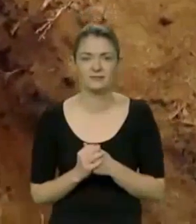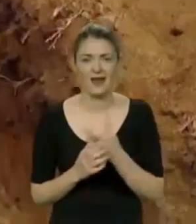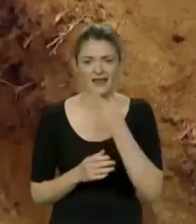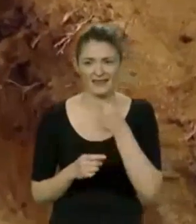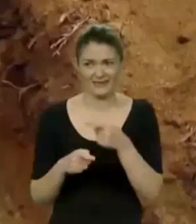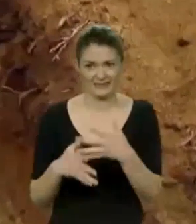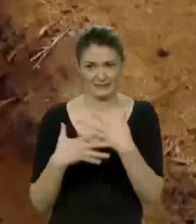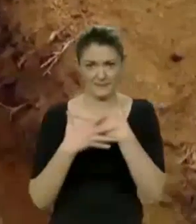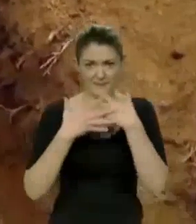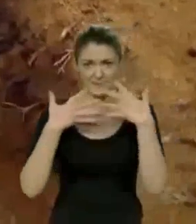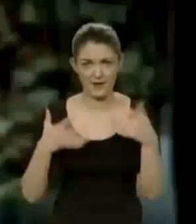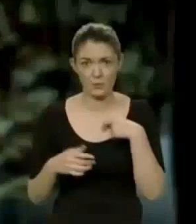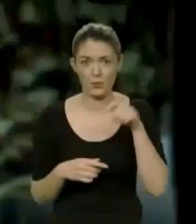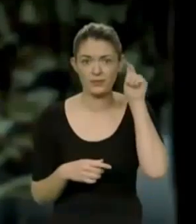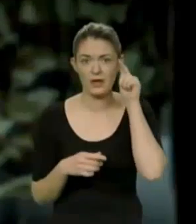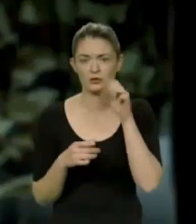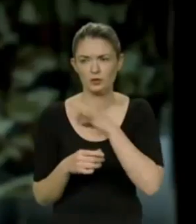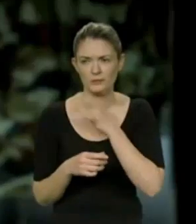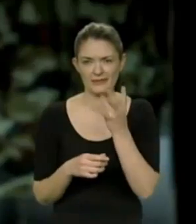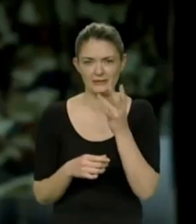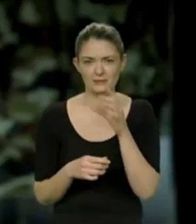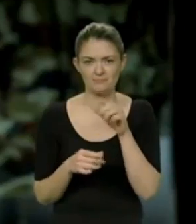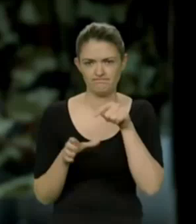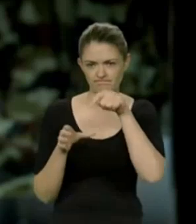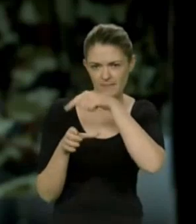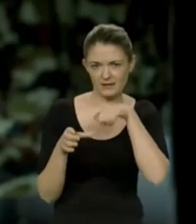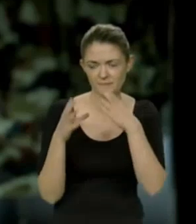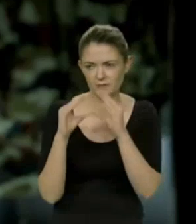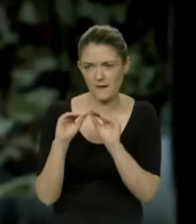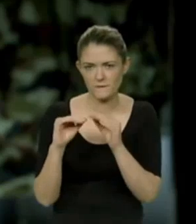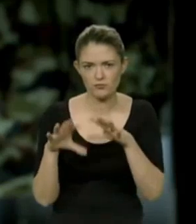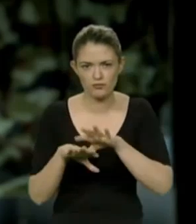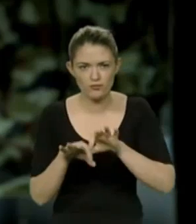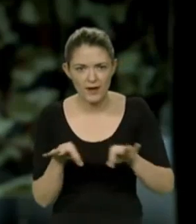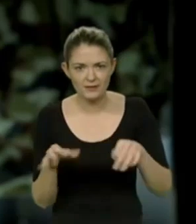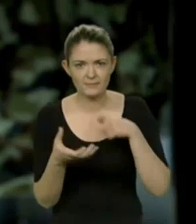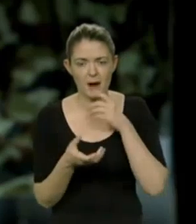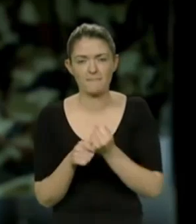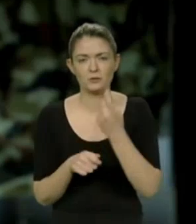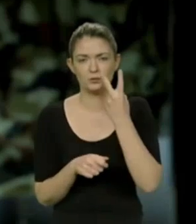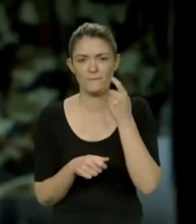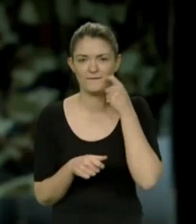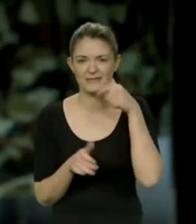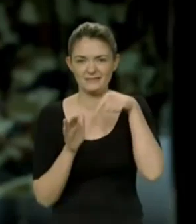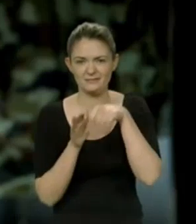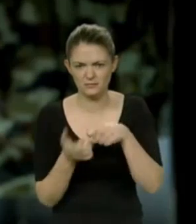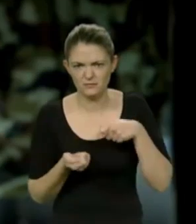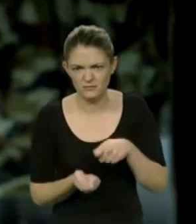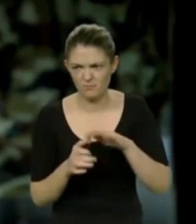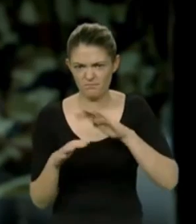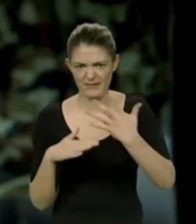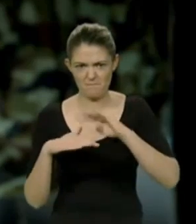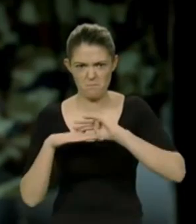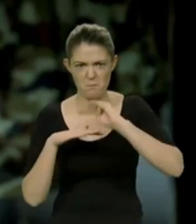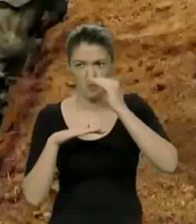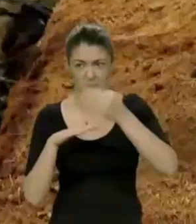Oh, lad, that's big. Thought we picked a good little spot, nice soft ground. We got down about 2 foot, and then we had this big, huge